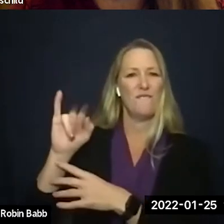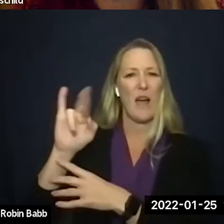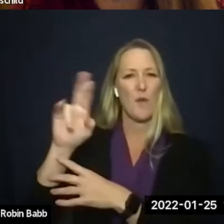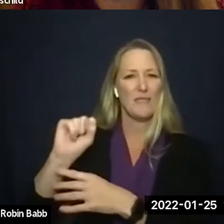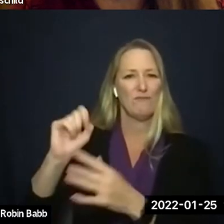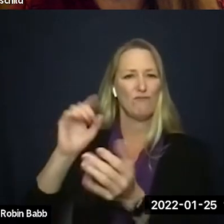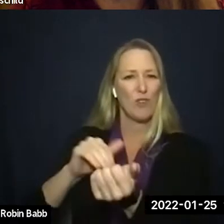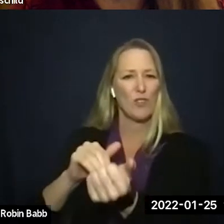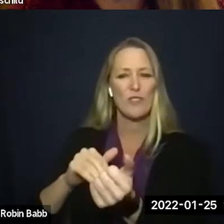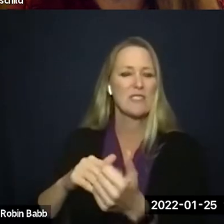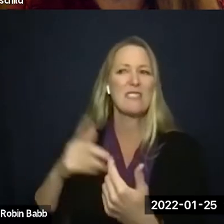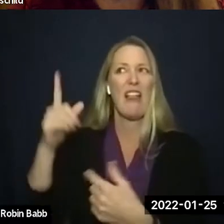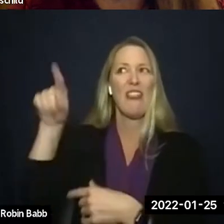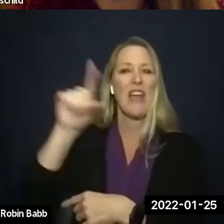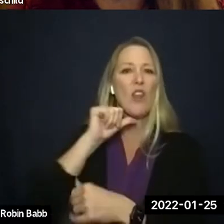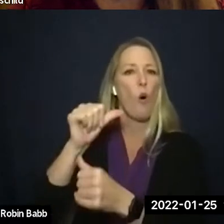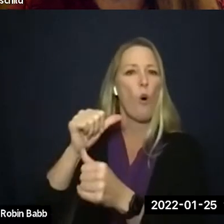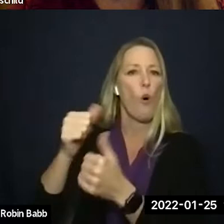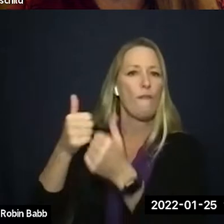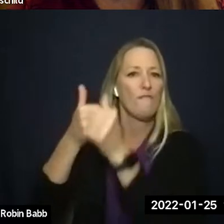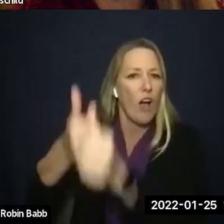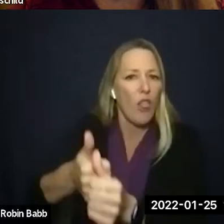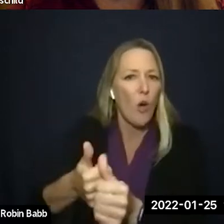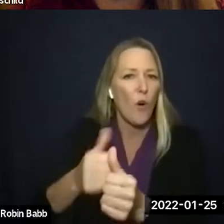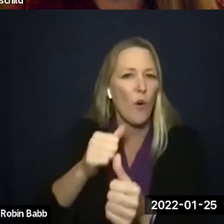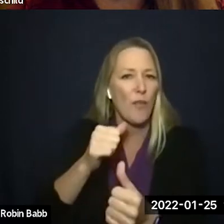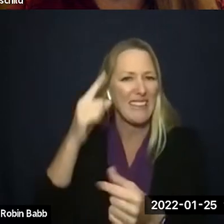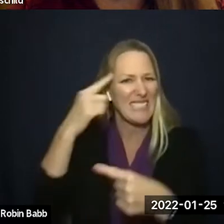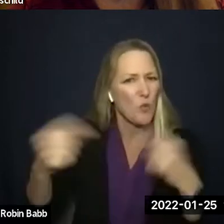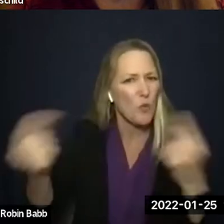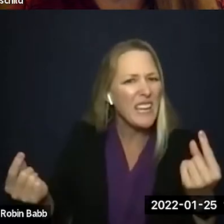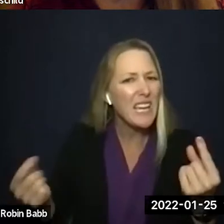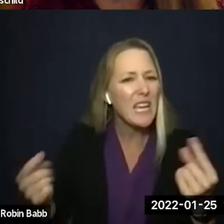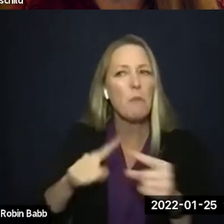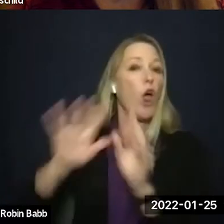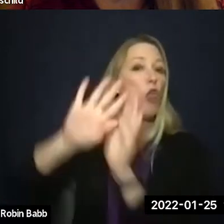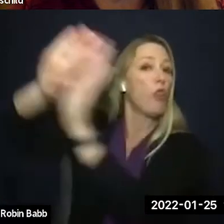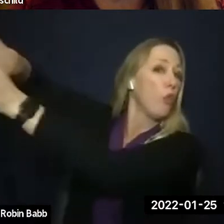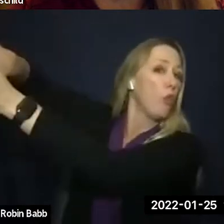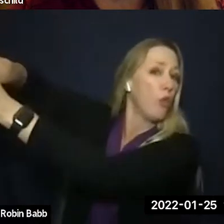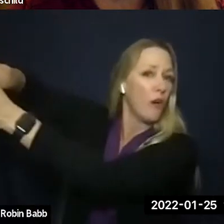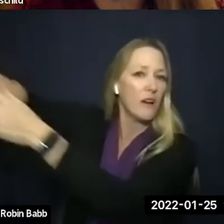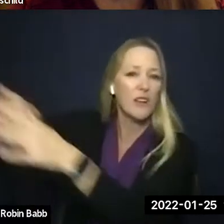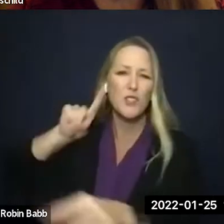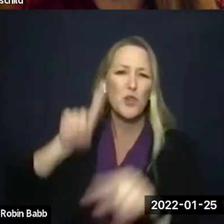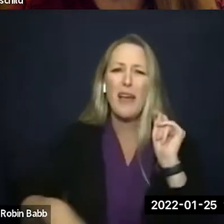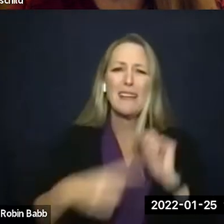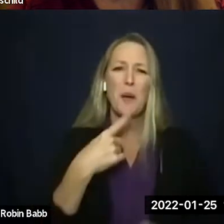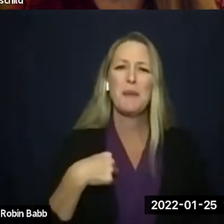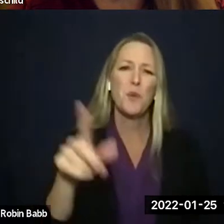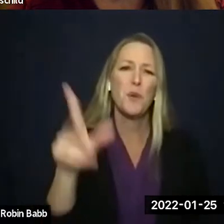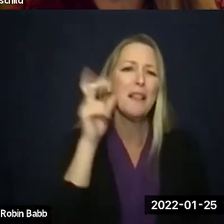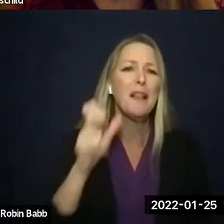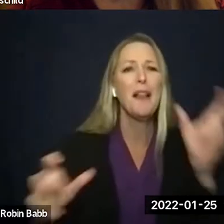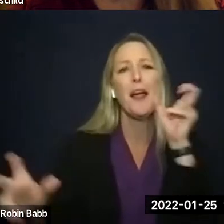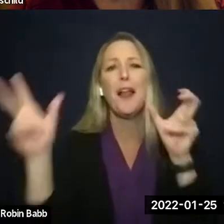so you cannot say you're hearing all the information so once again this is an experimental